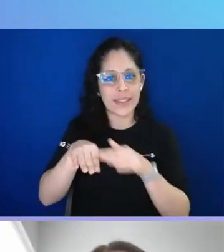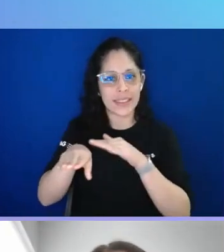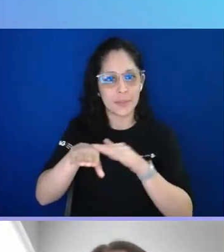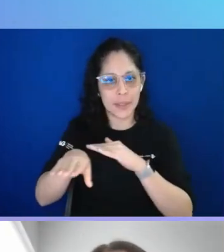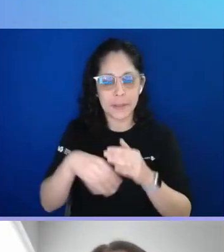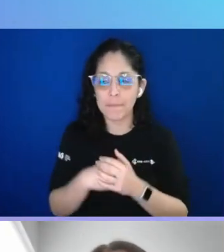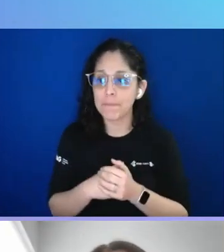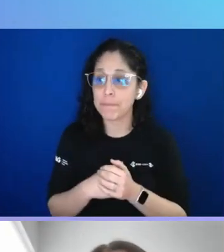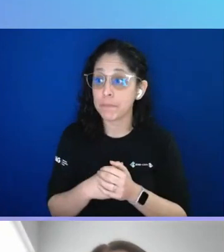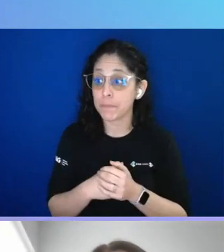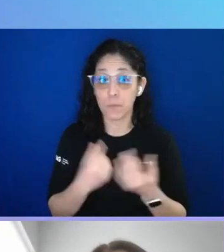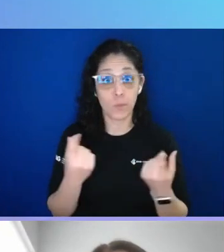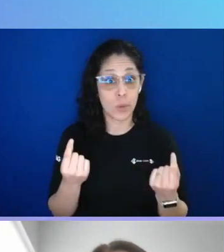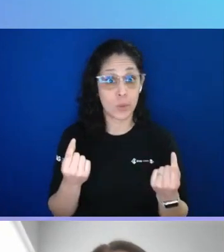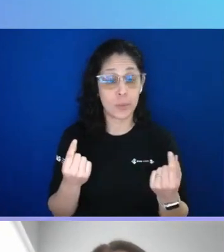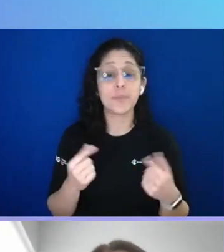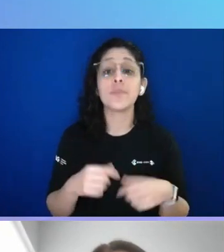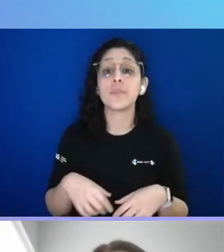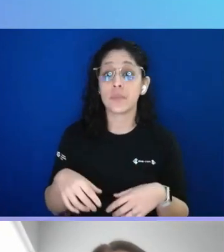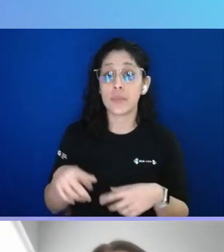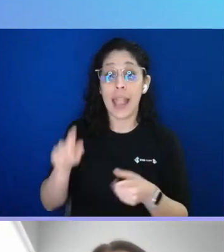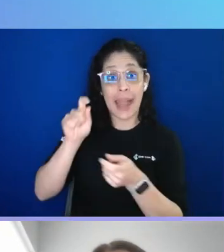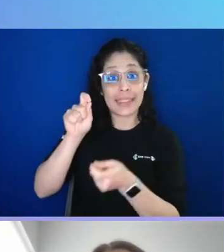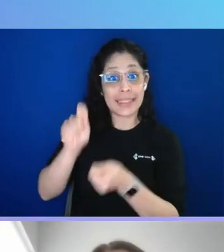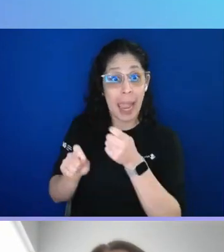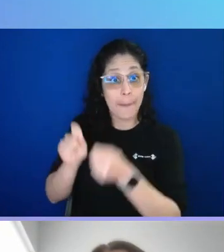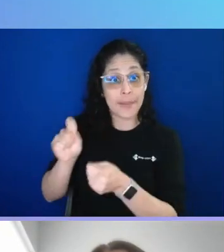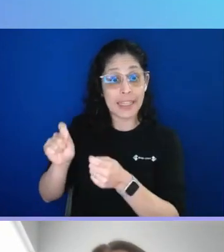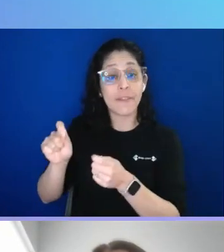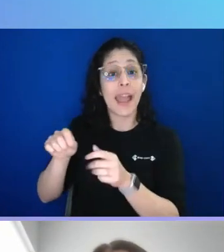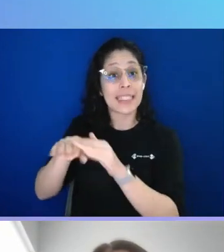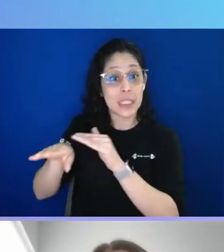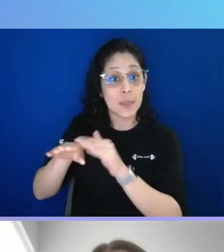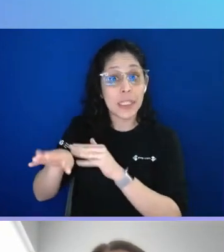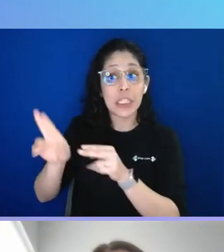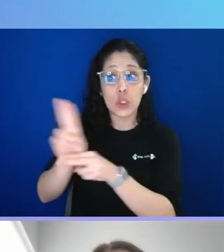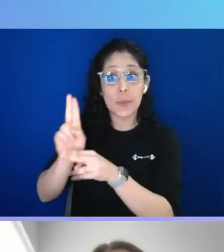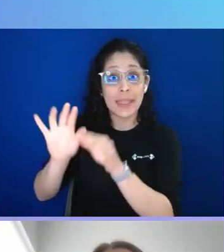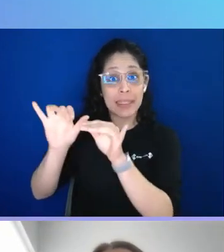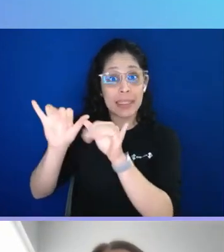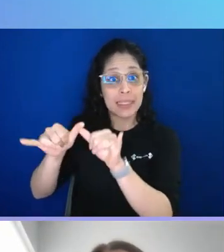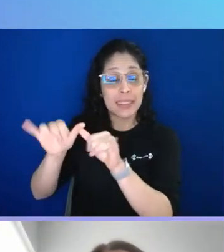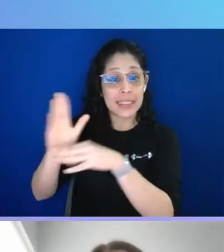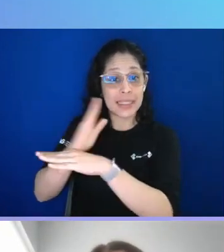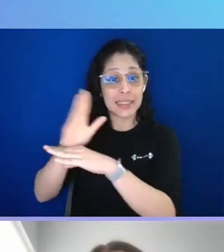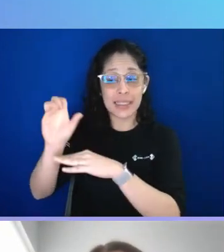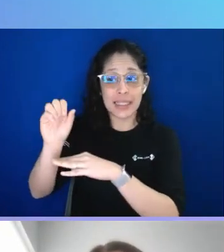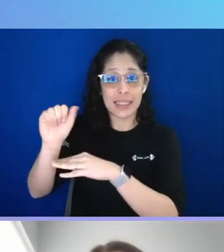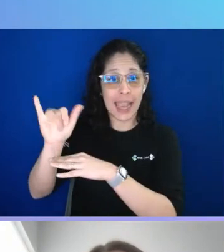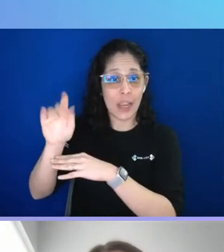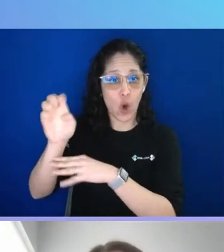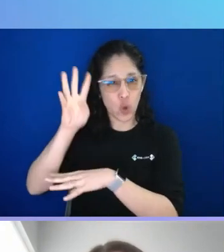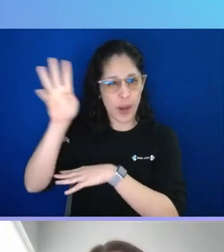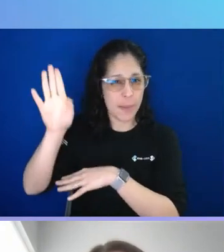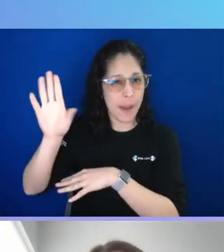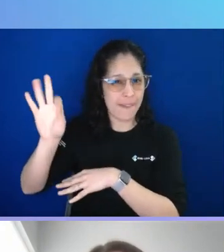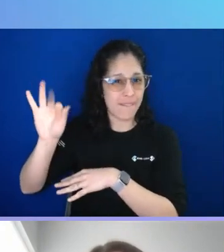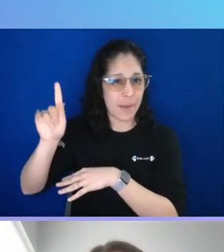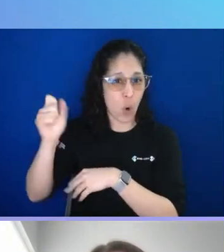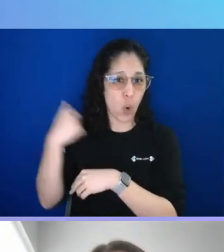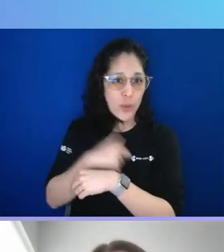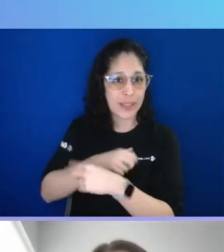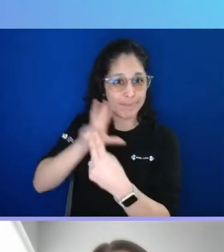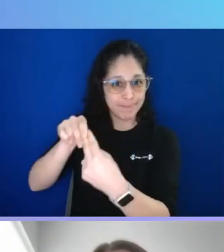up doing is we leveraged and adapted the accessibility usability scale by Fable. The scale has a set of 10 questions